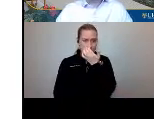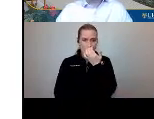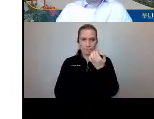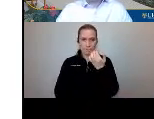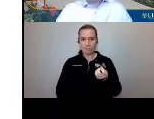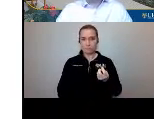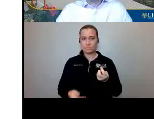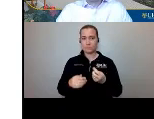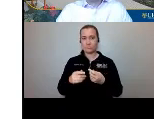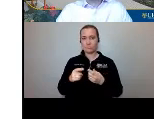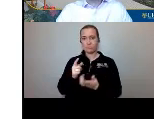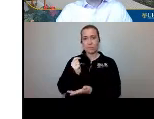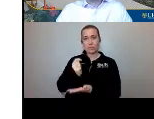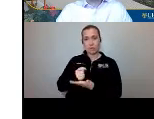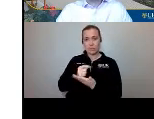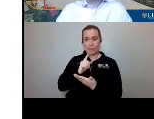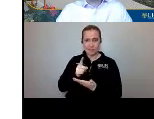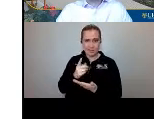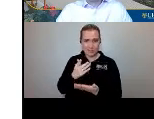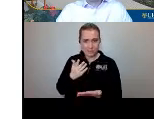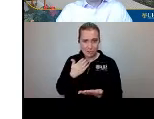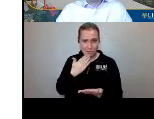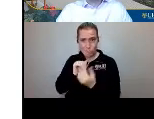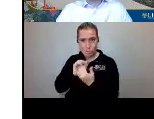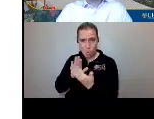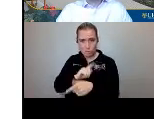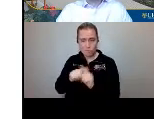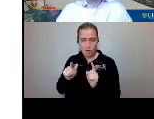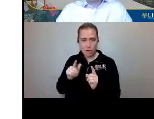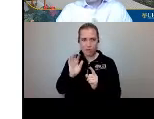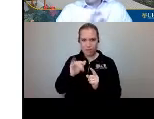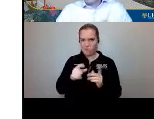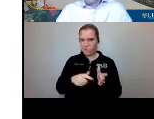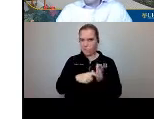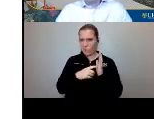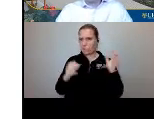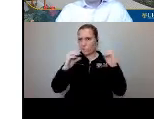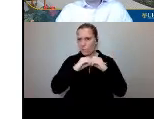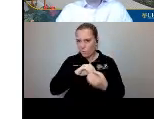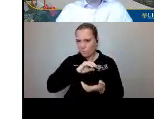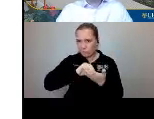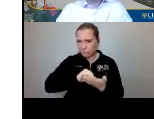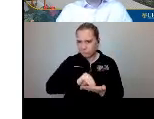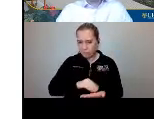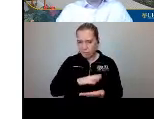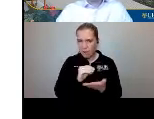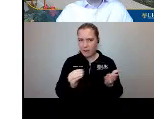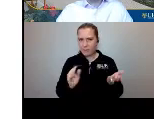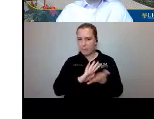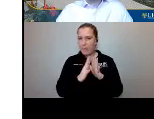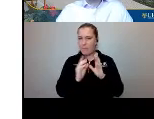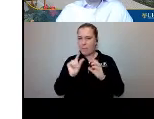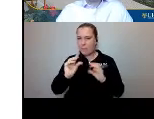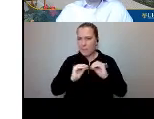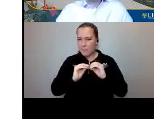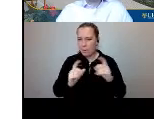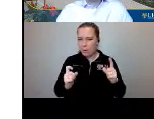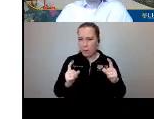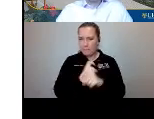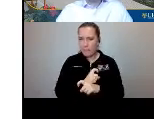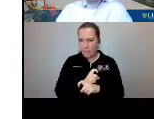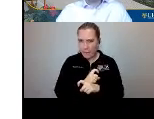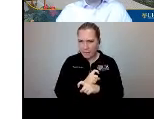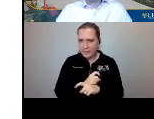approach, but at the same point requires some additional documentation and effort and complexity to the program that doesn't exist for other